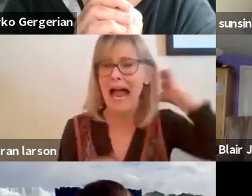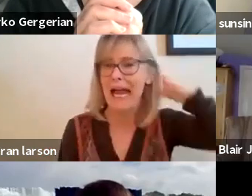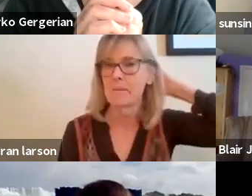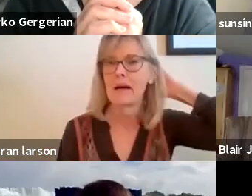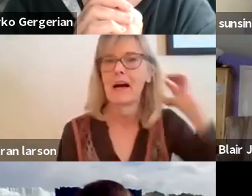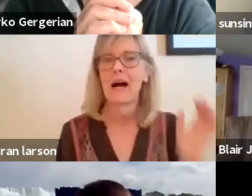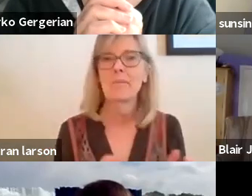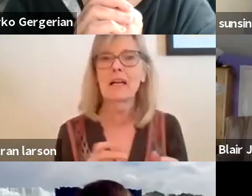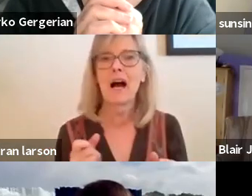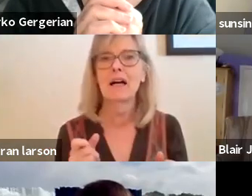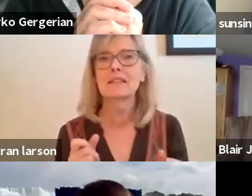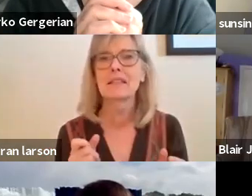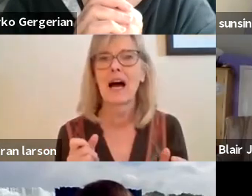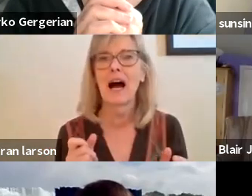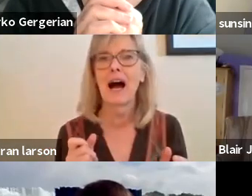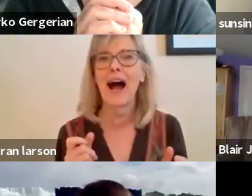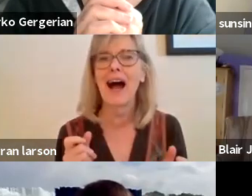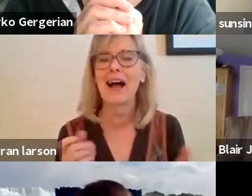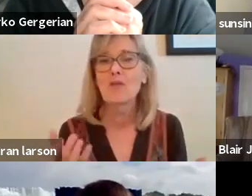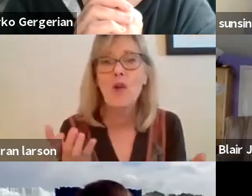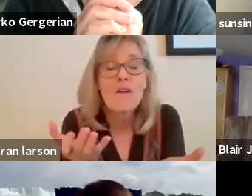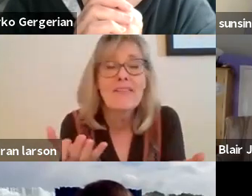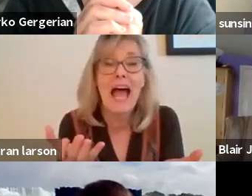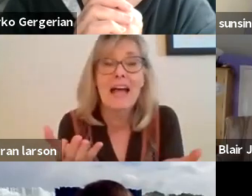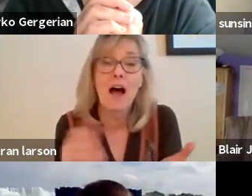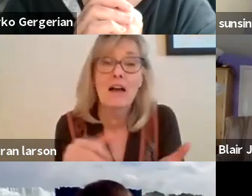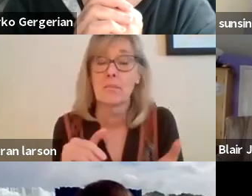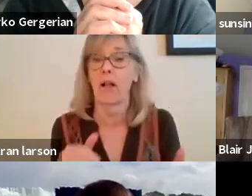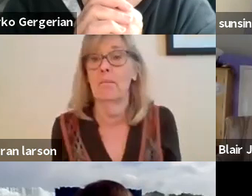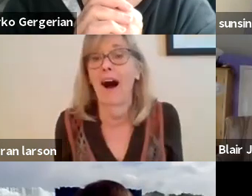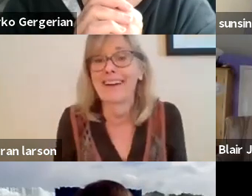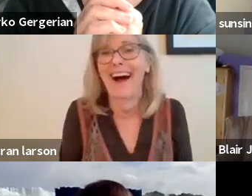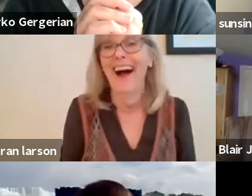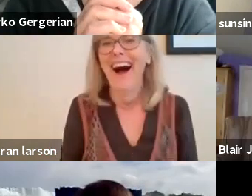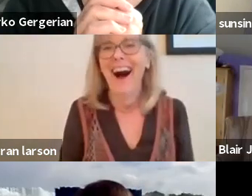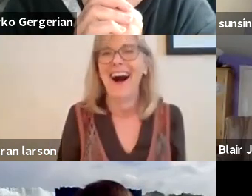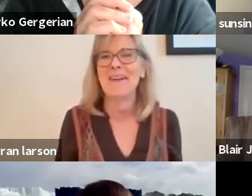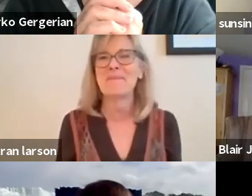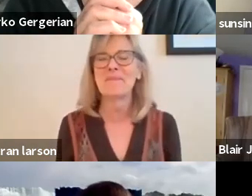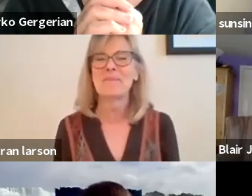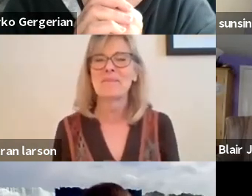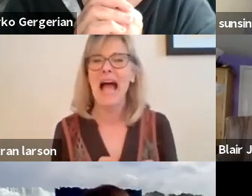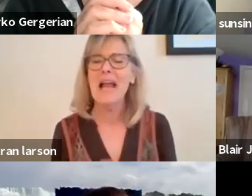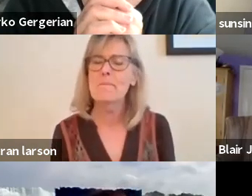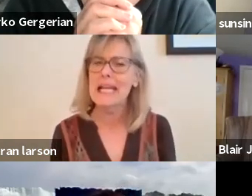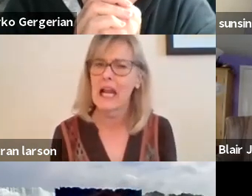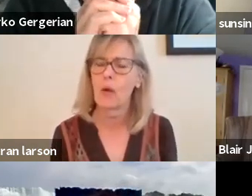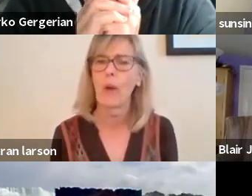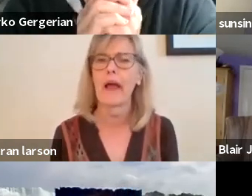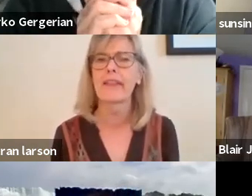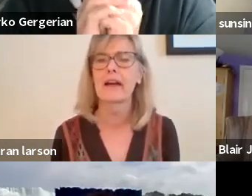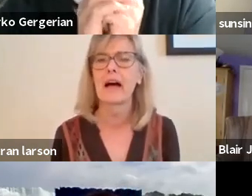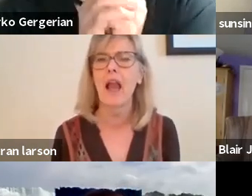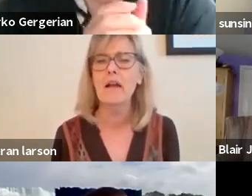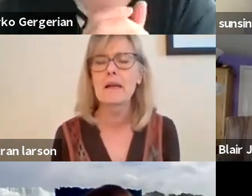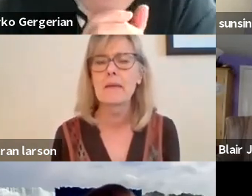that would really be an example of calling out, I guess. I'm just wondering, I'm not sure exactly